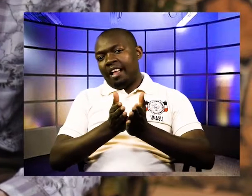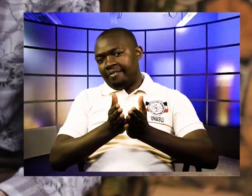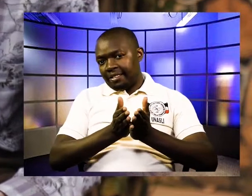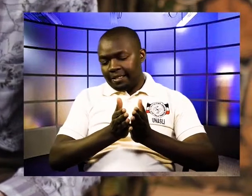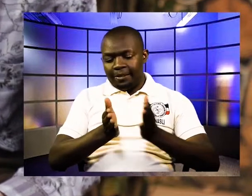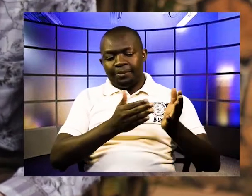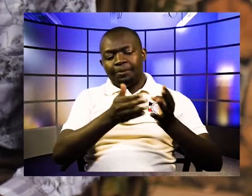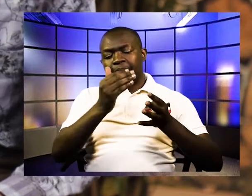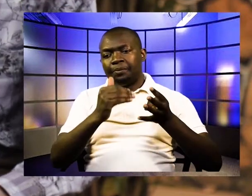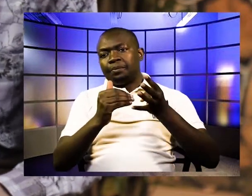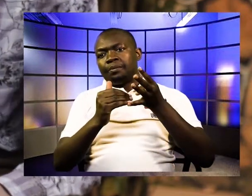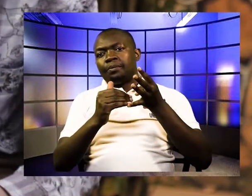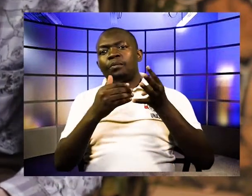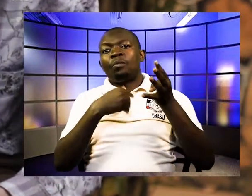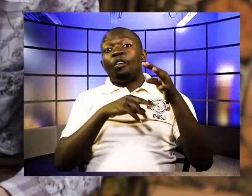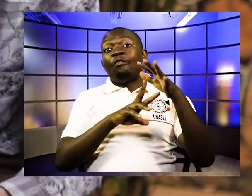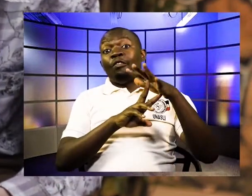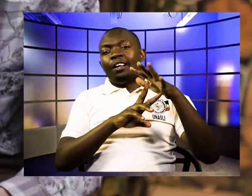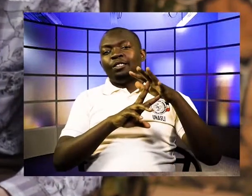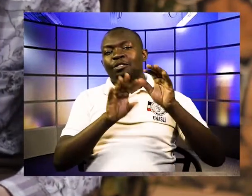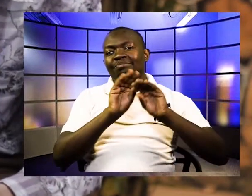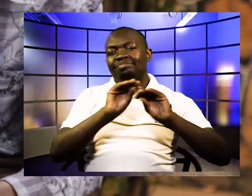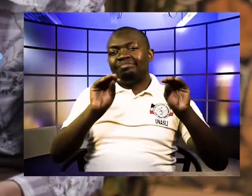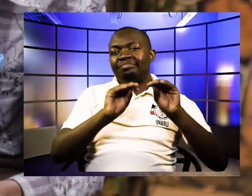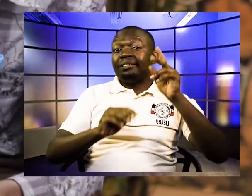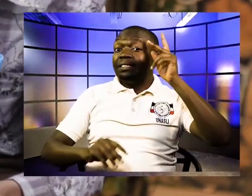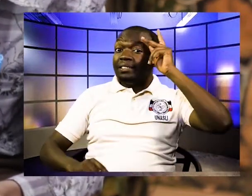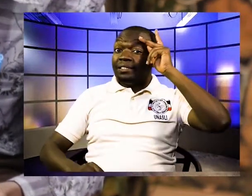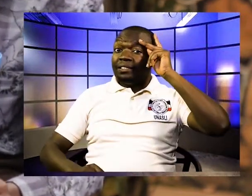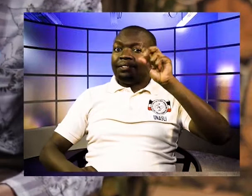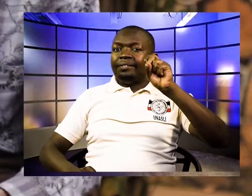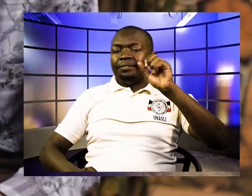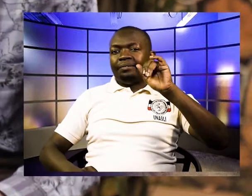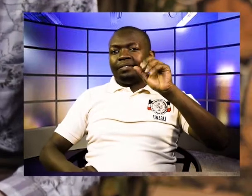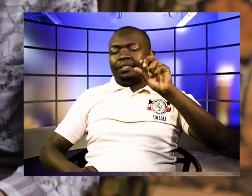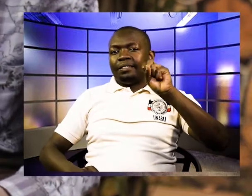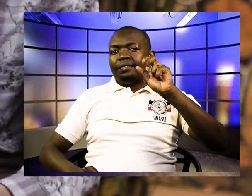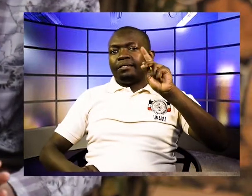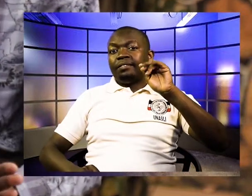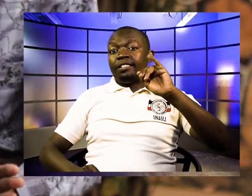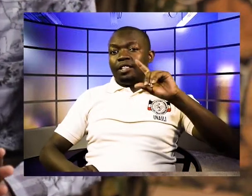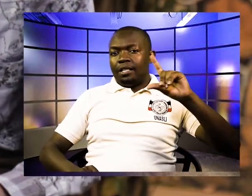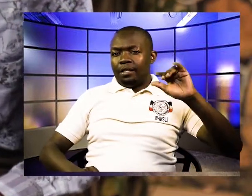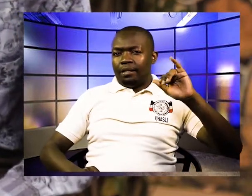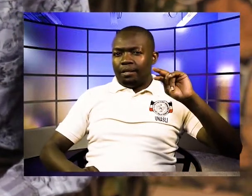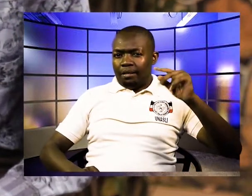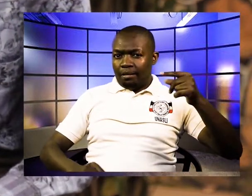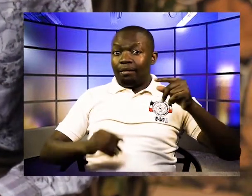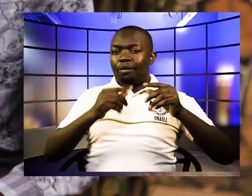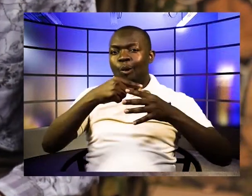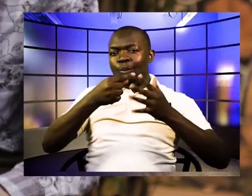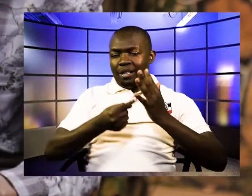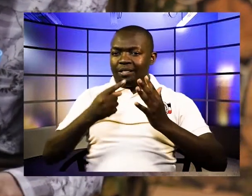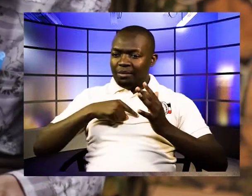then we also have the vocational skilling component, which we identify youth